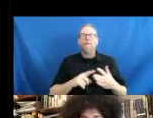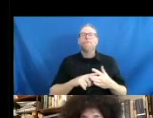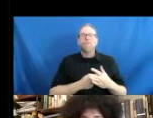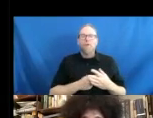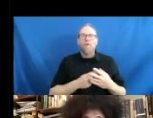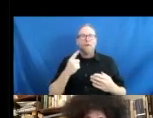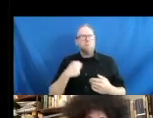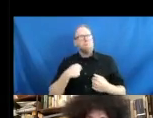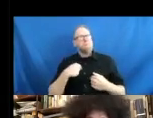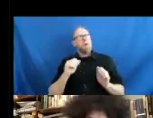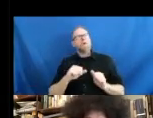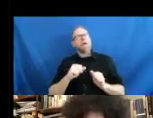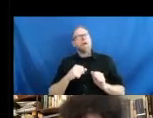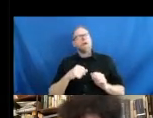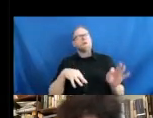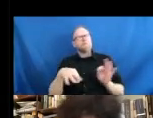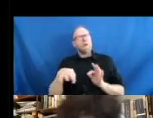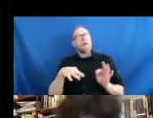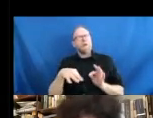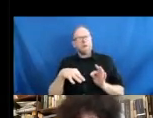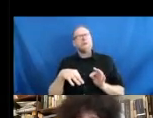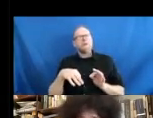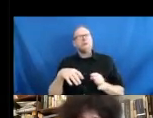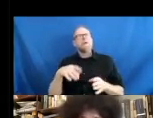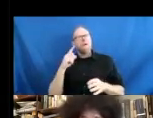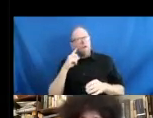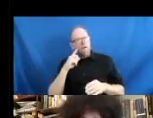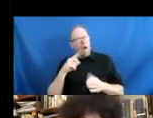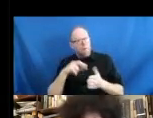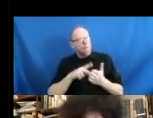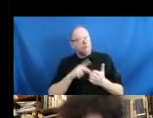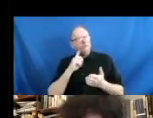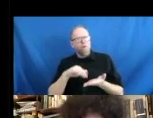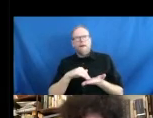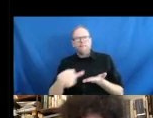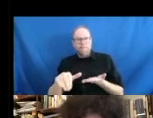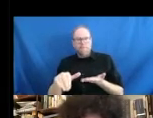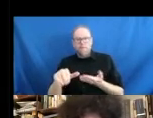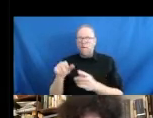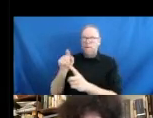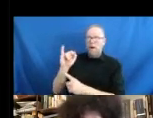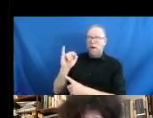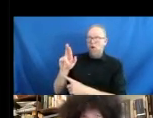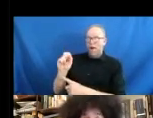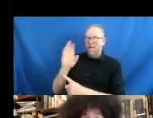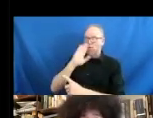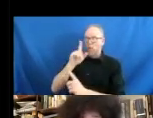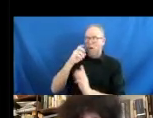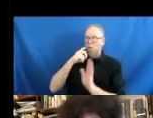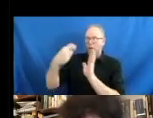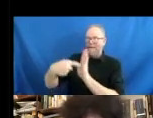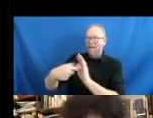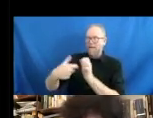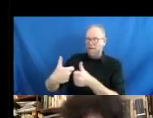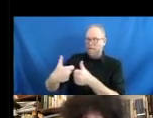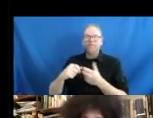whether or not you can articulate an exempt purpose that the IRS will recognize. The second factor